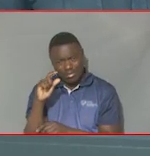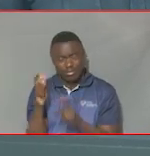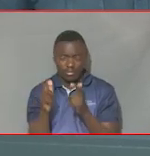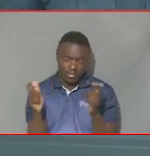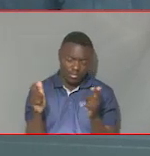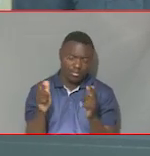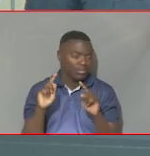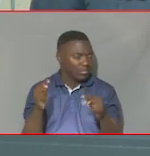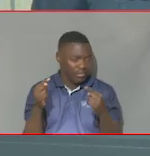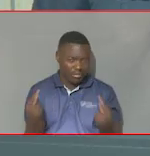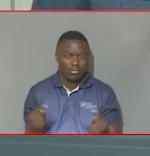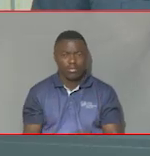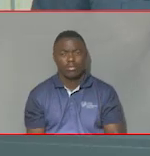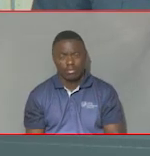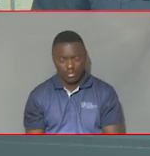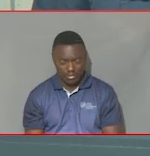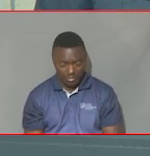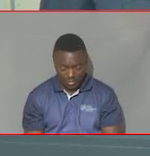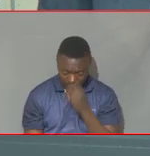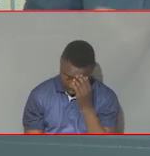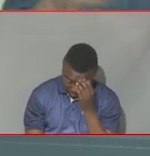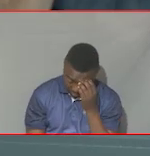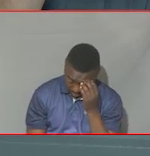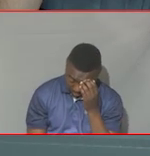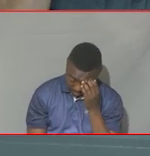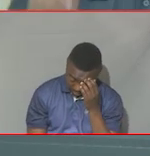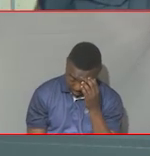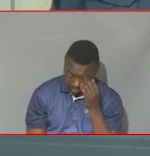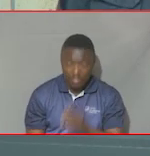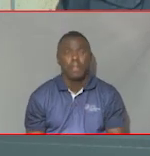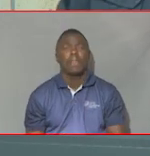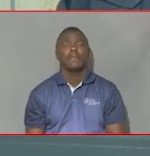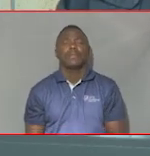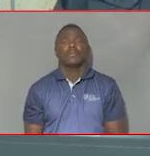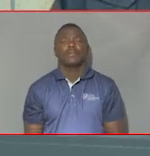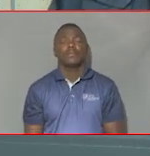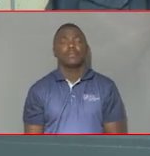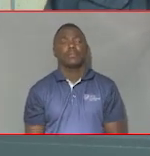x value in the table. Right. Next.